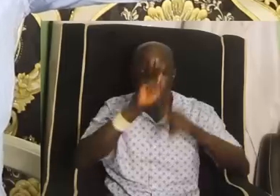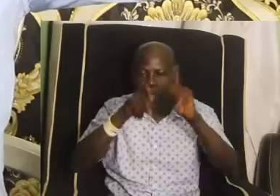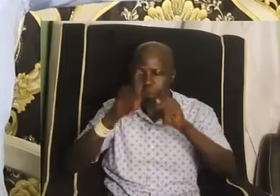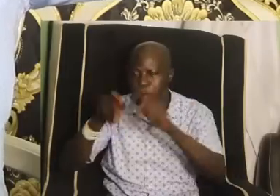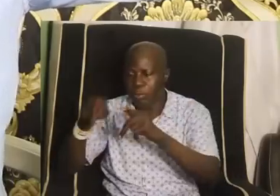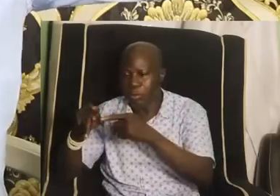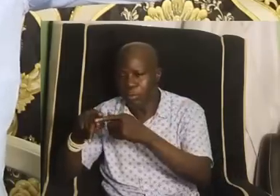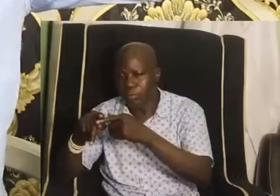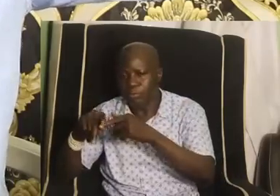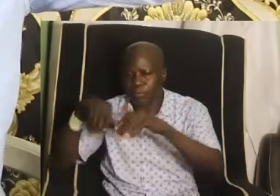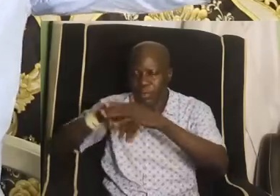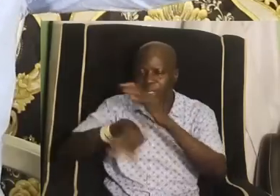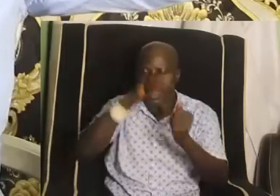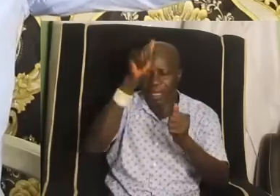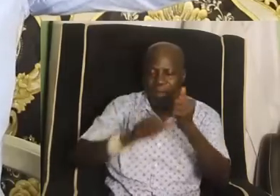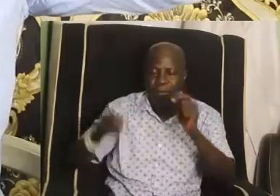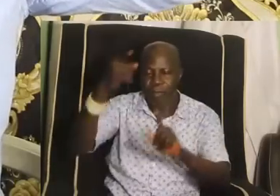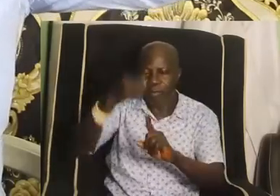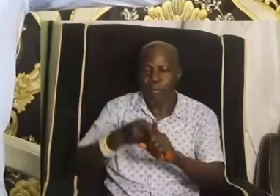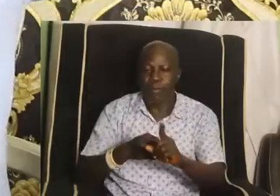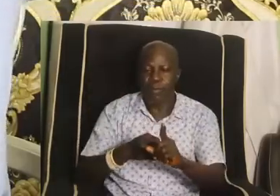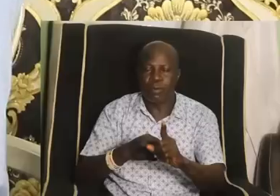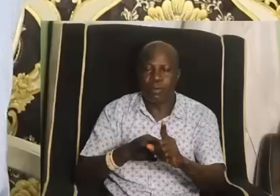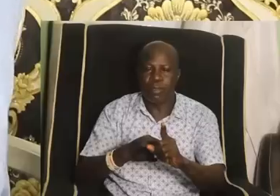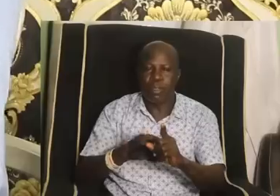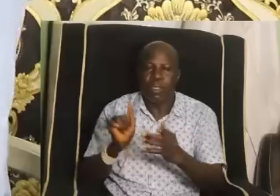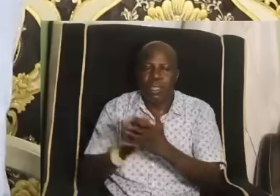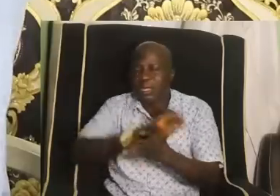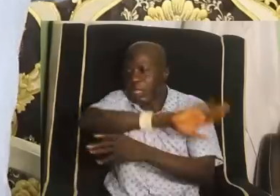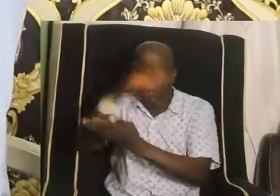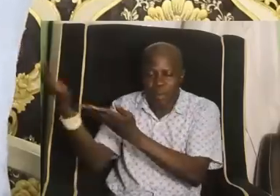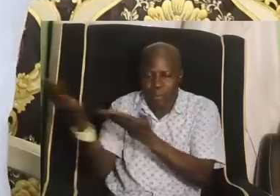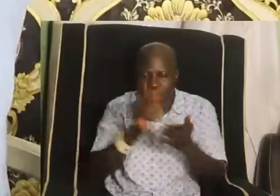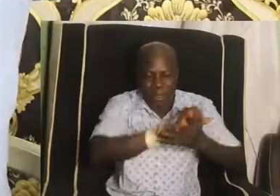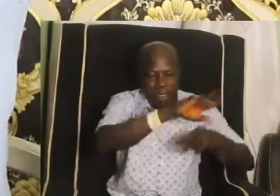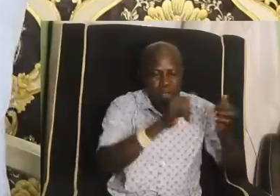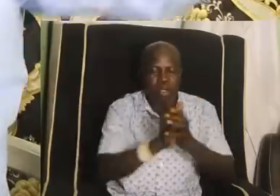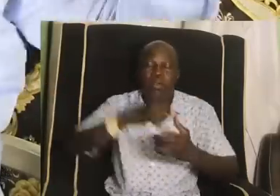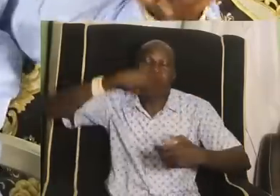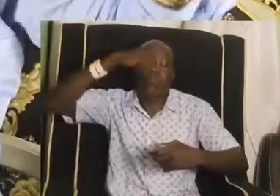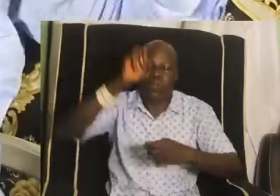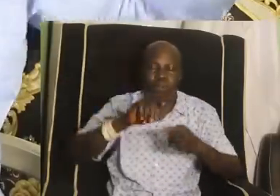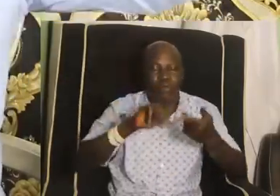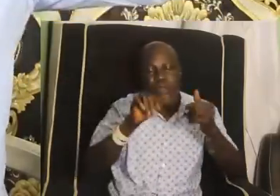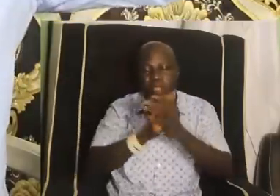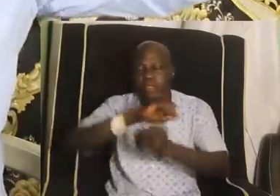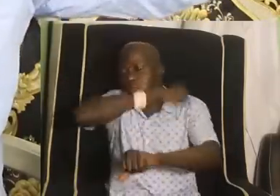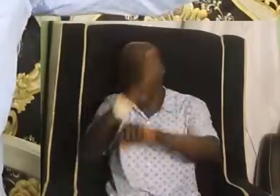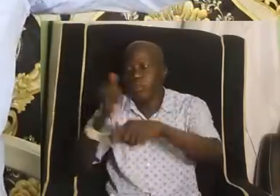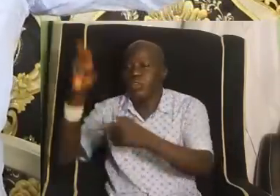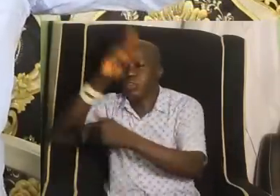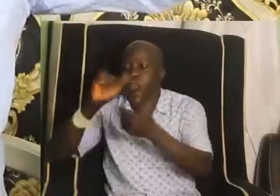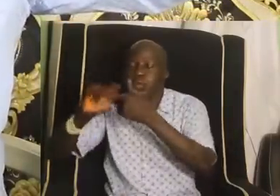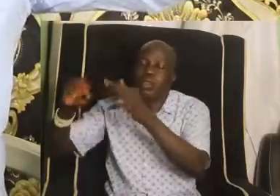people. Ní oṣooṣù. Every month. Tẹ máa fi májẹ̀mú ọjọ́ tó sùn bá parí mọ́jú ọjọ́ àkọ́kọ́. That I